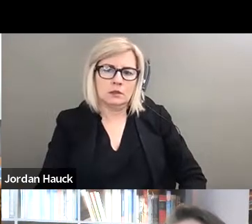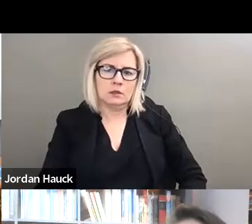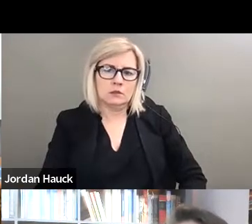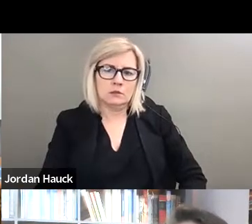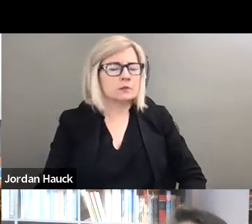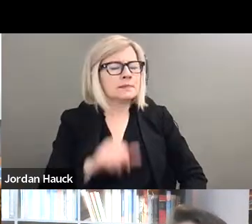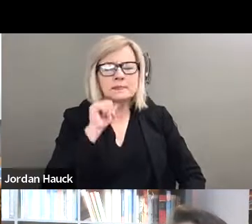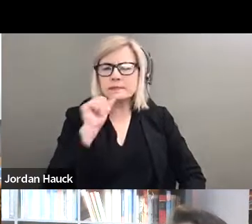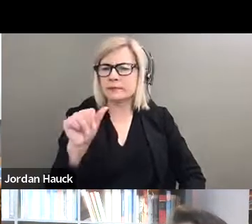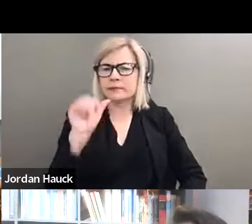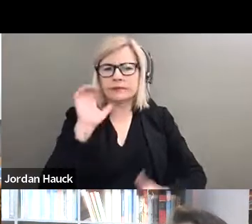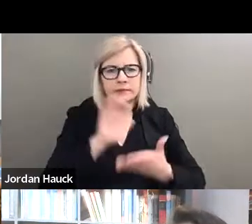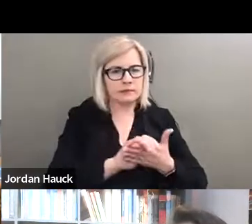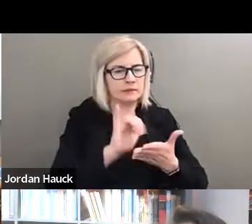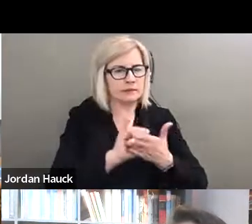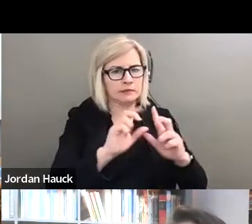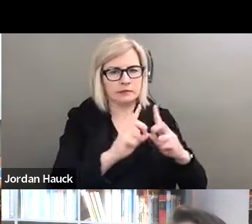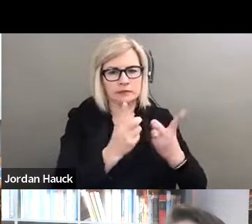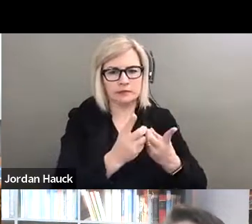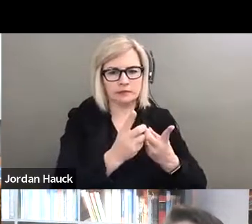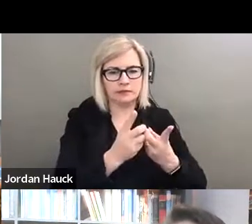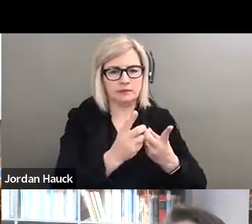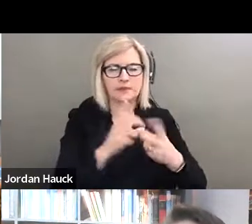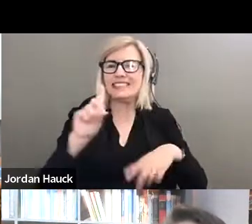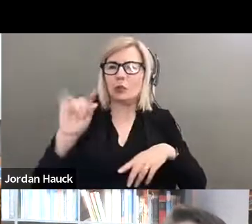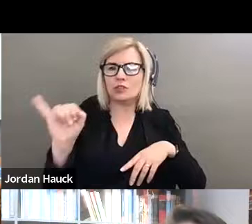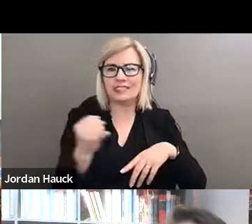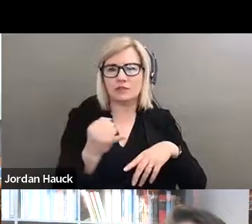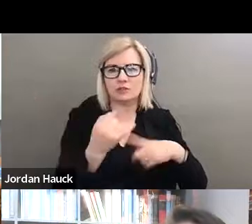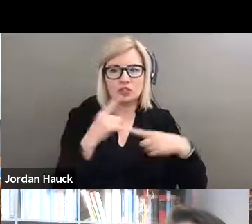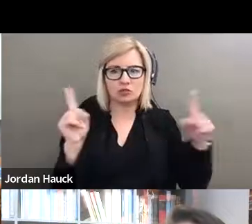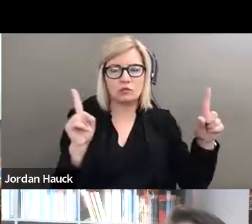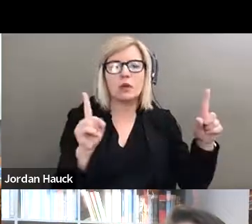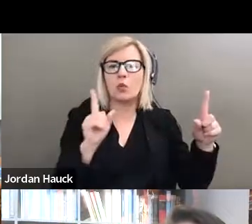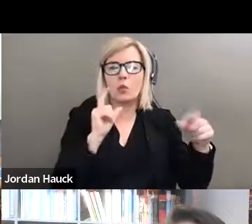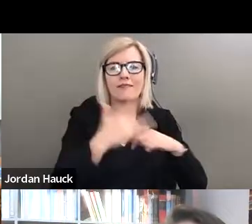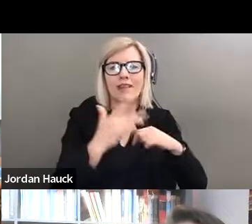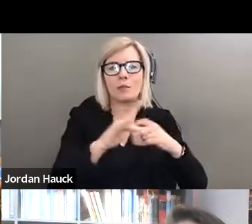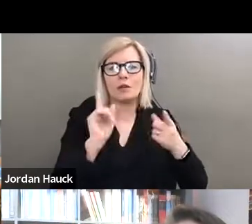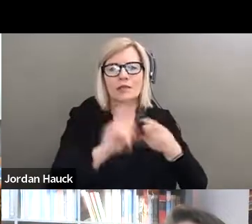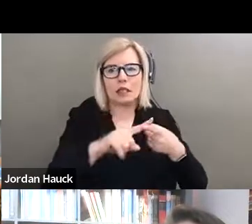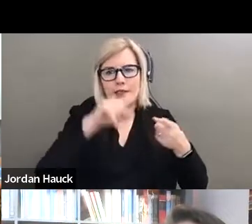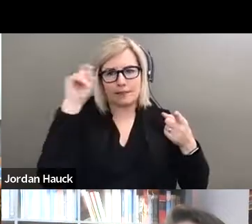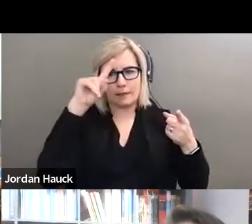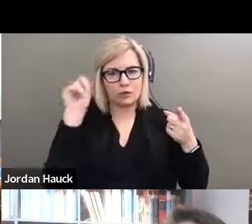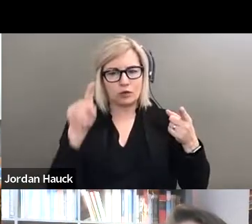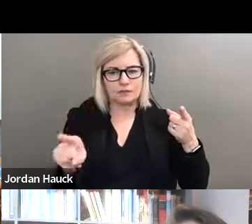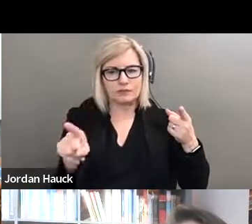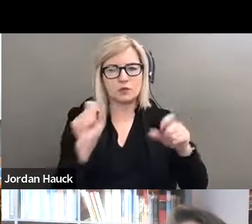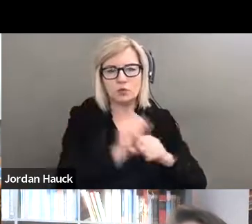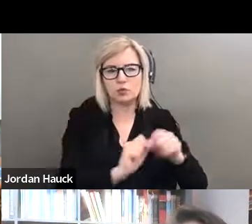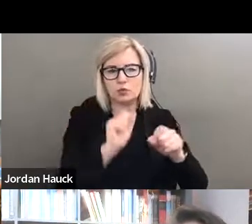do not believe that the Department of Justice, the consent decree will be available until the summer. They're working on it